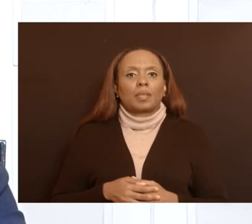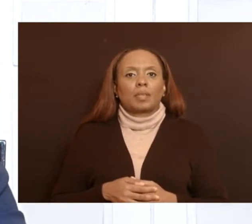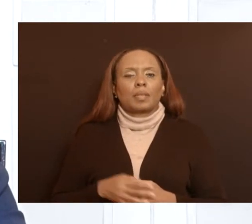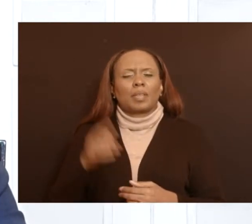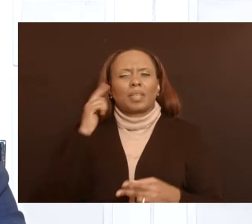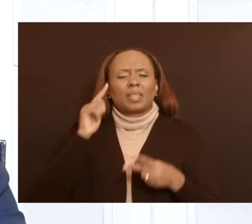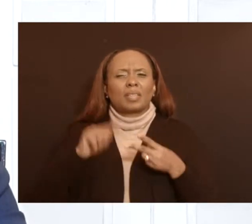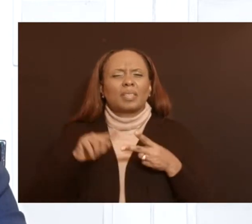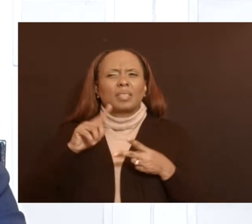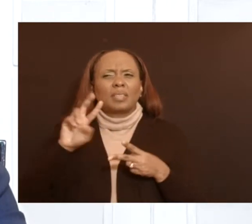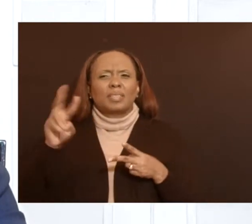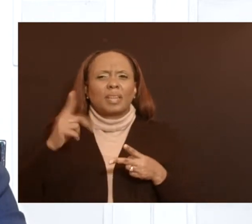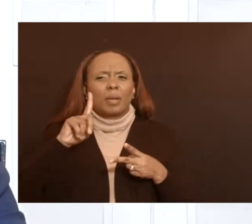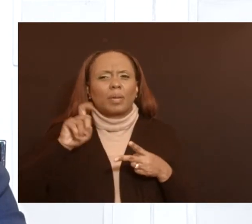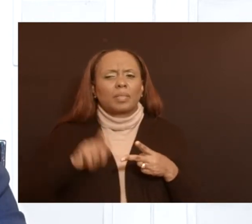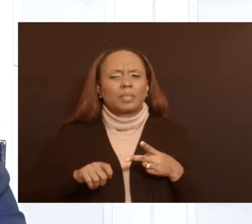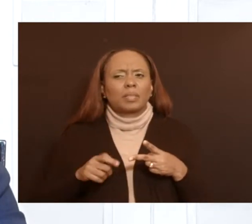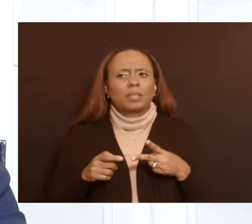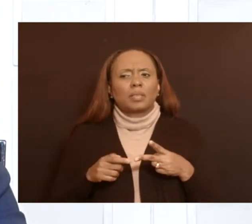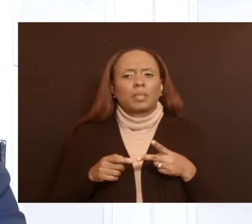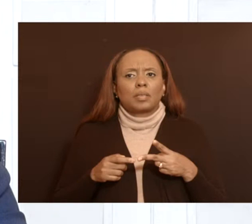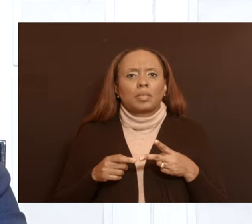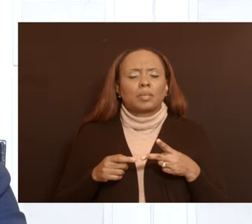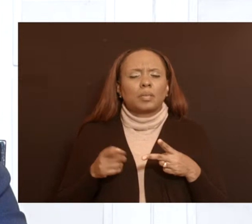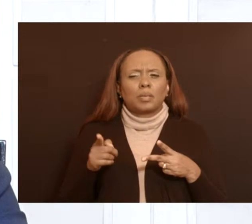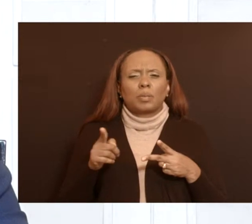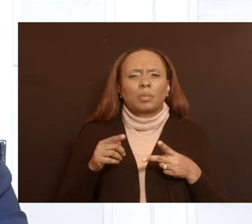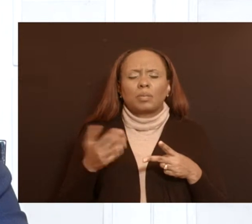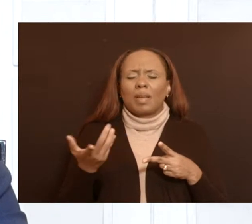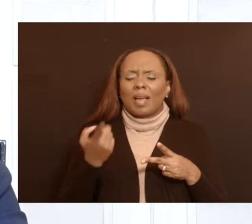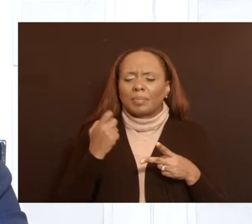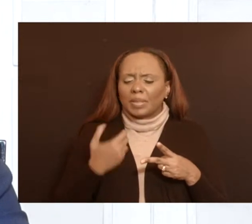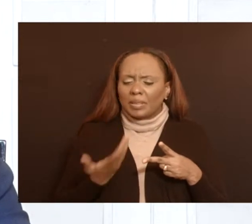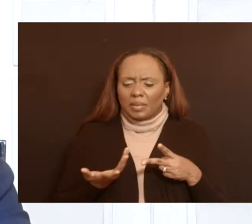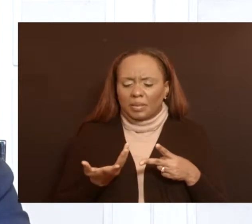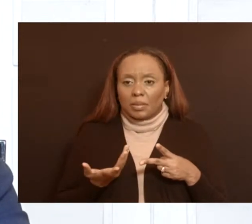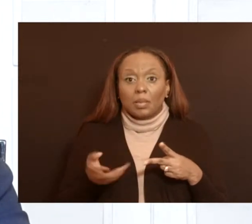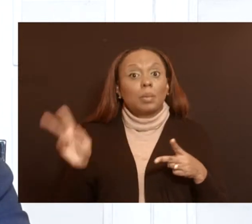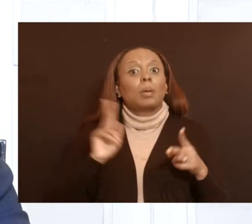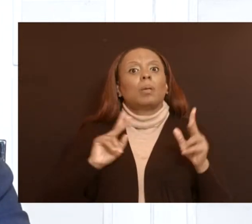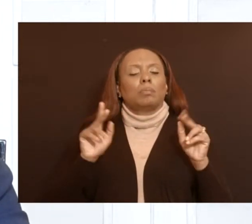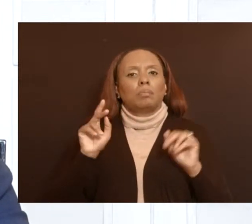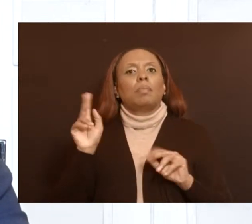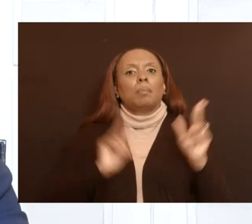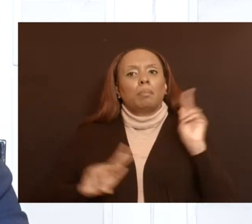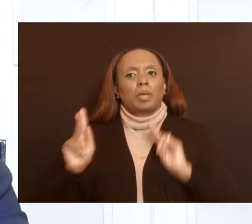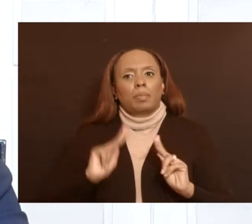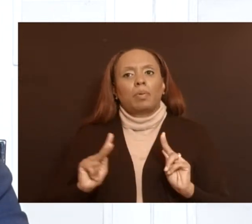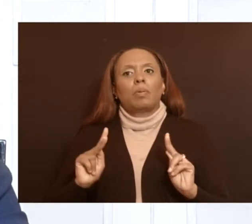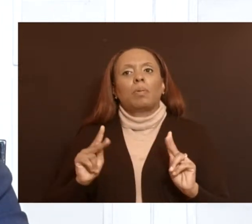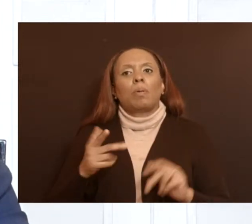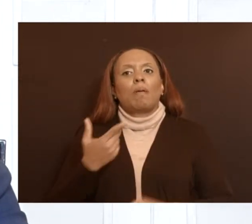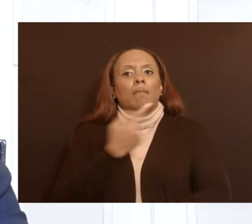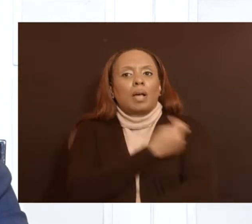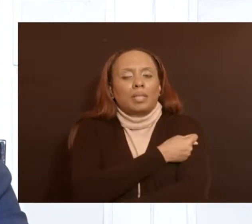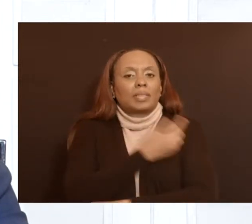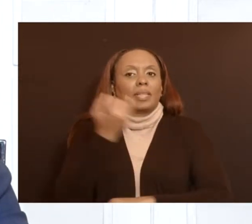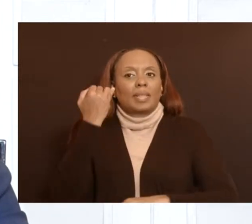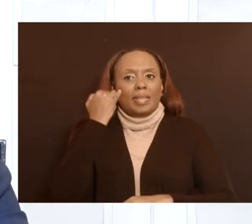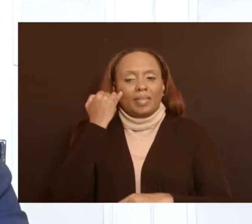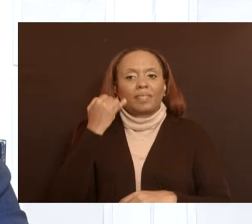I think I got it right, you asked about persons who are vaccinated who would have gotten COVID. Is that a